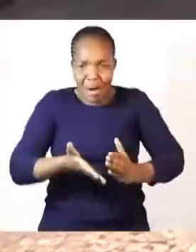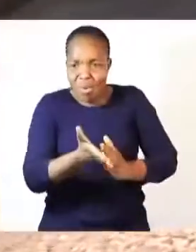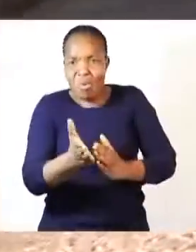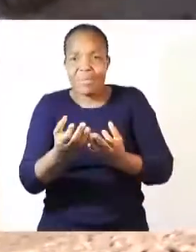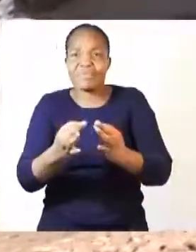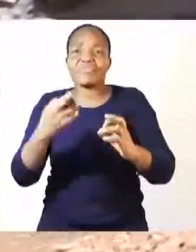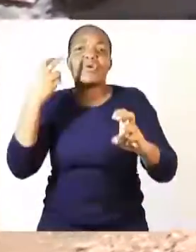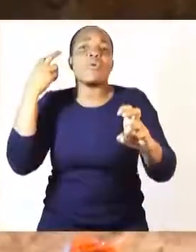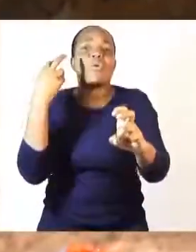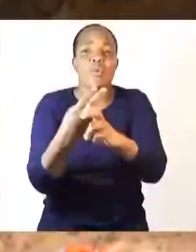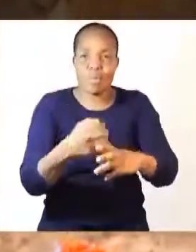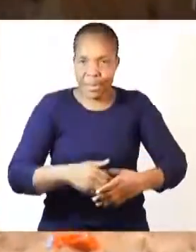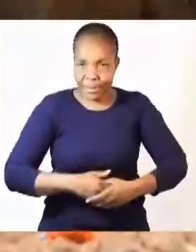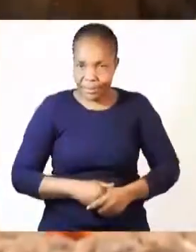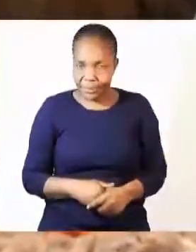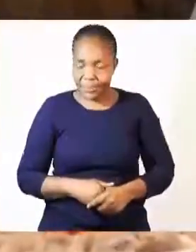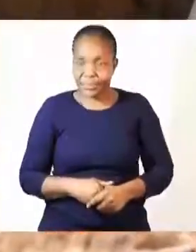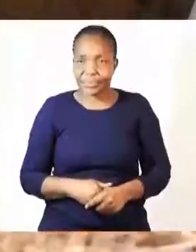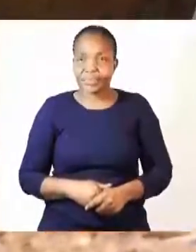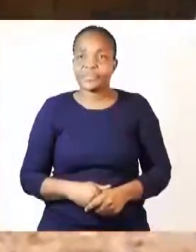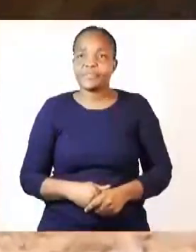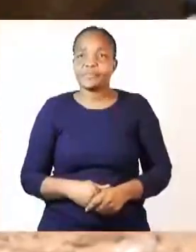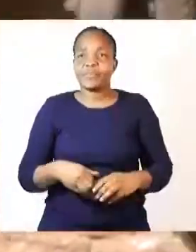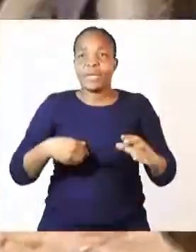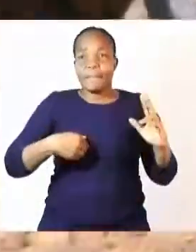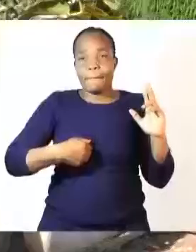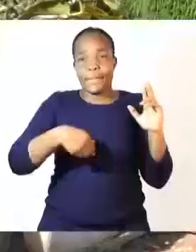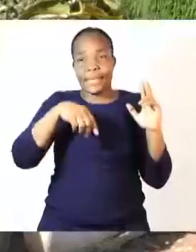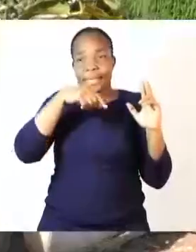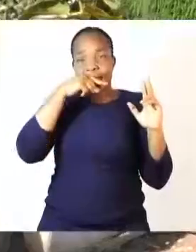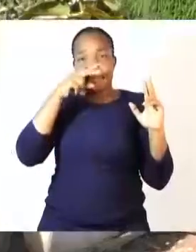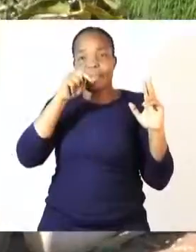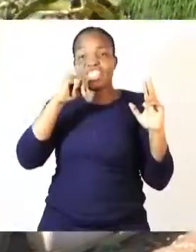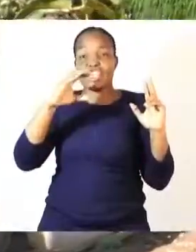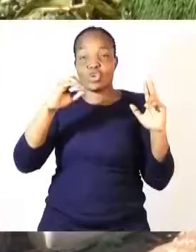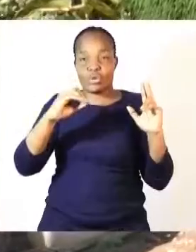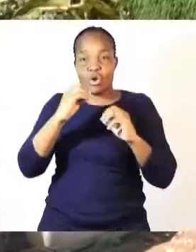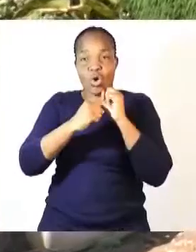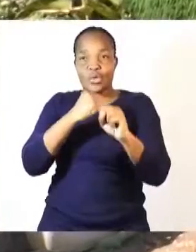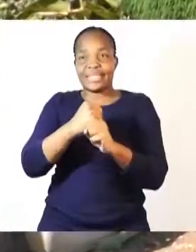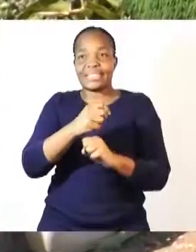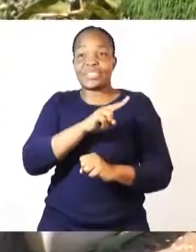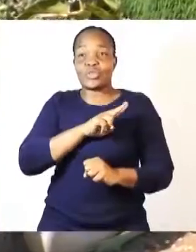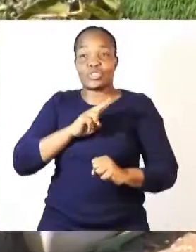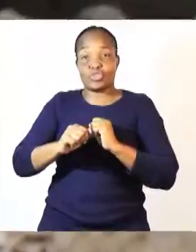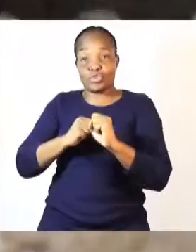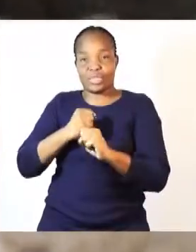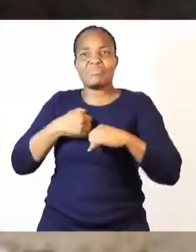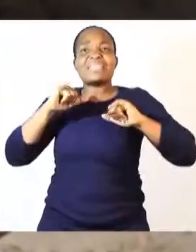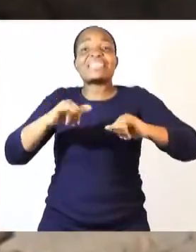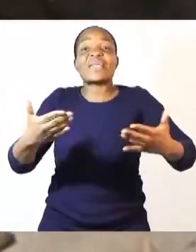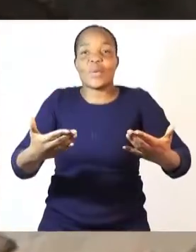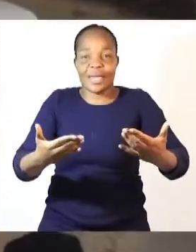other facilities of human necessity. My name is Nico Karuhab. I am 22 years old. I live in Havana.